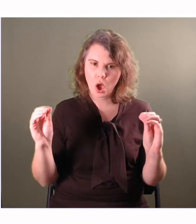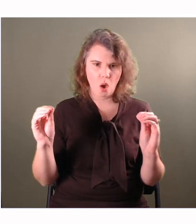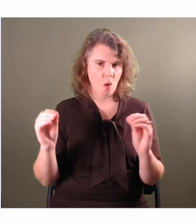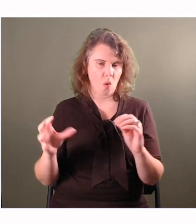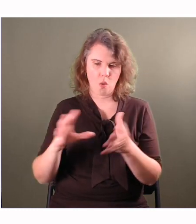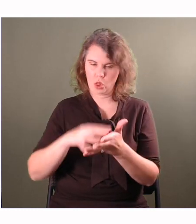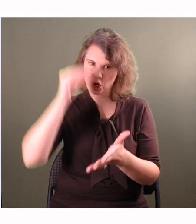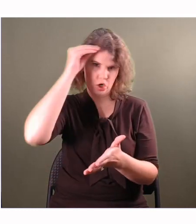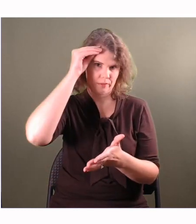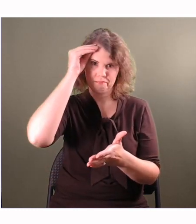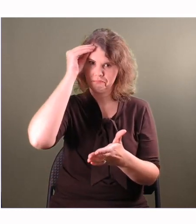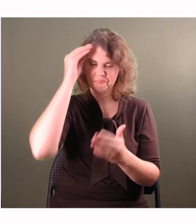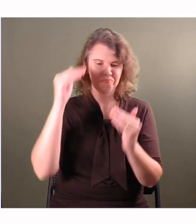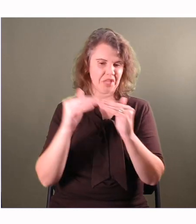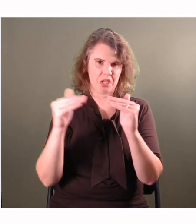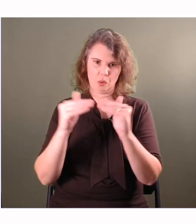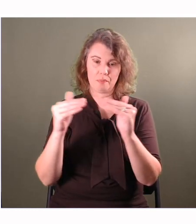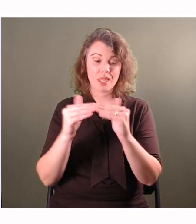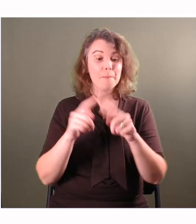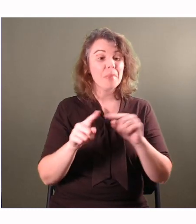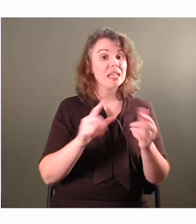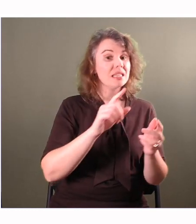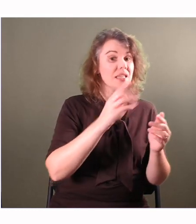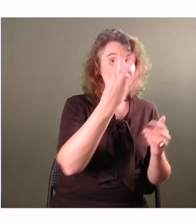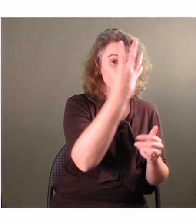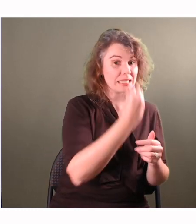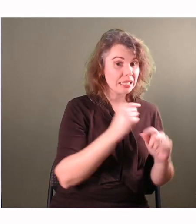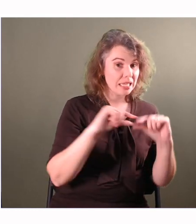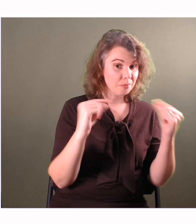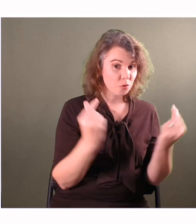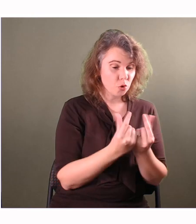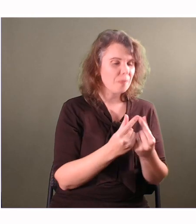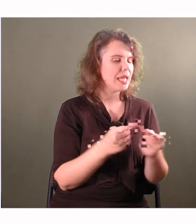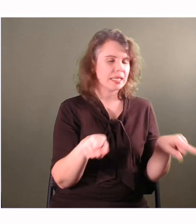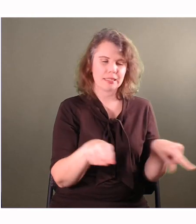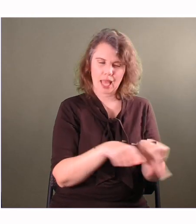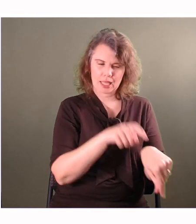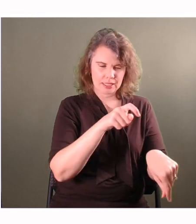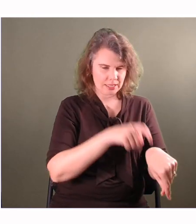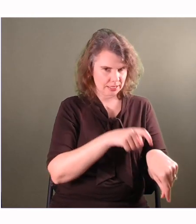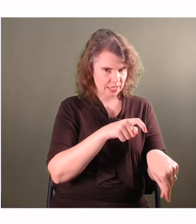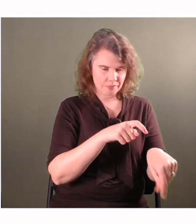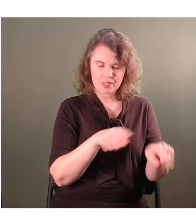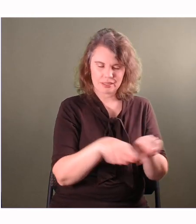no excess legality. The sleep group did exactly the